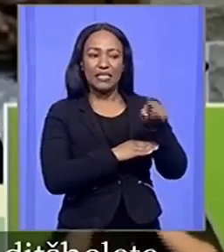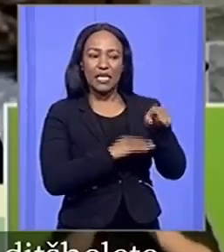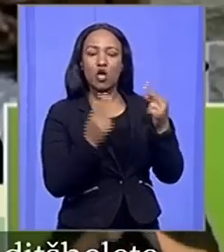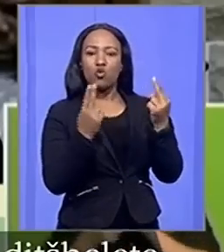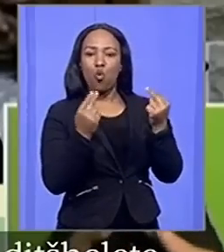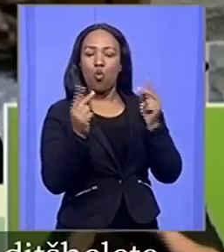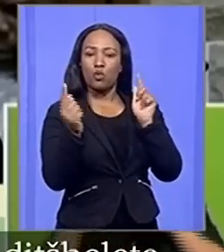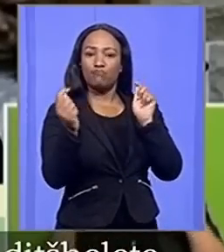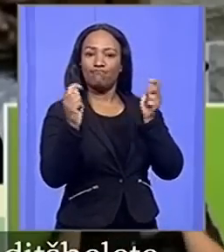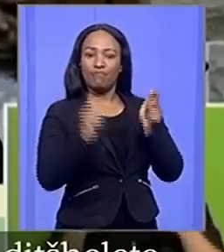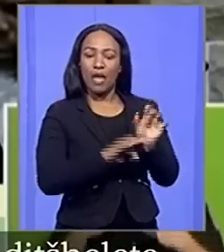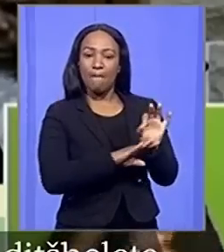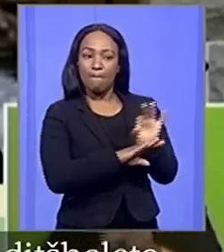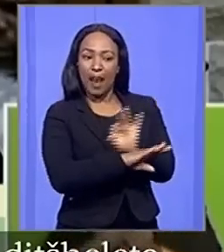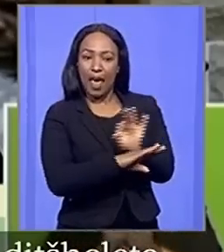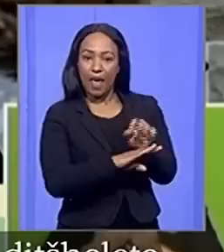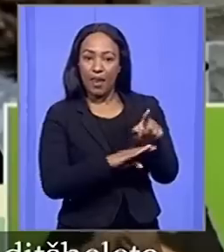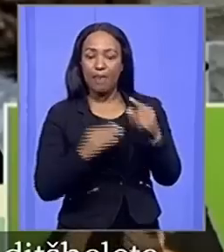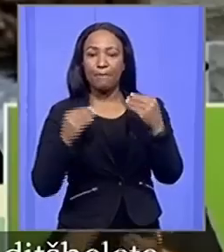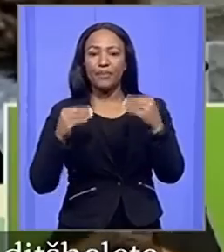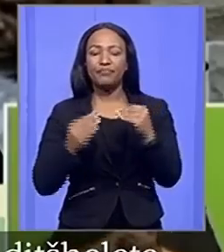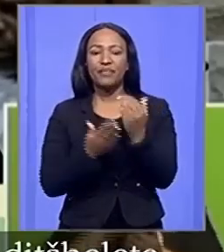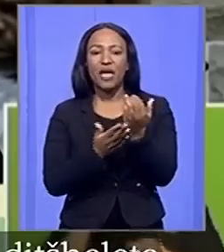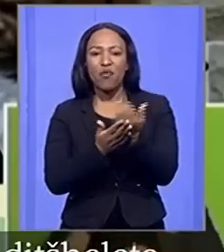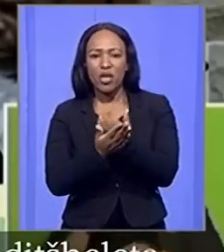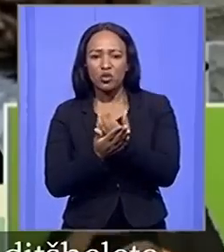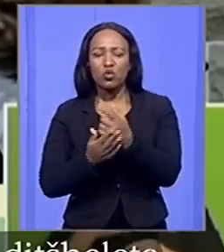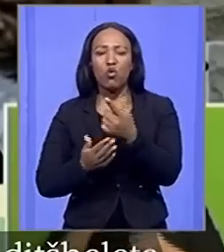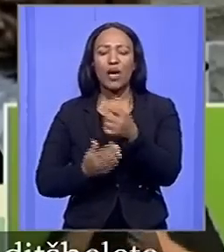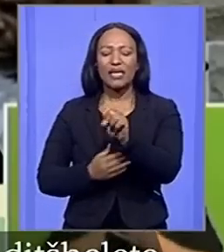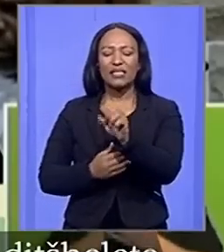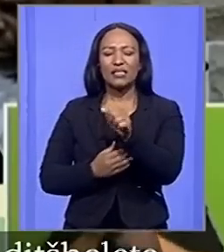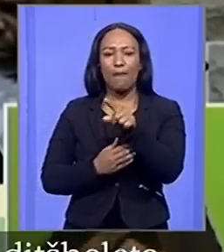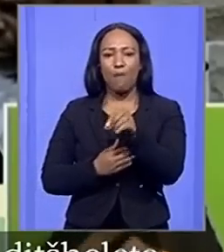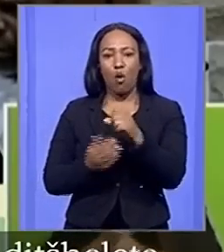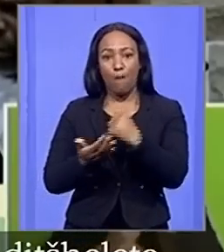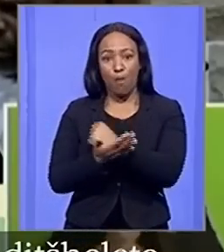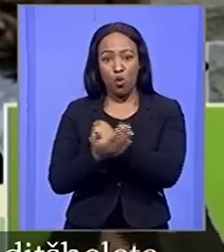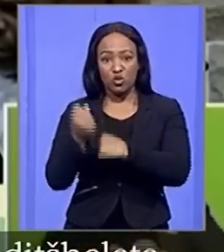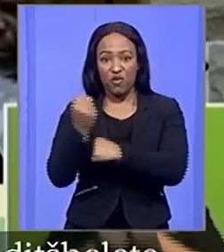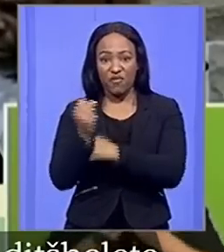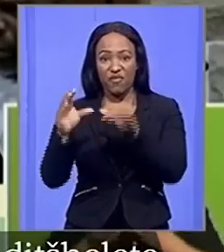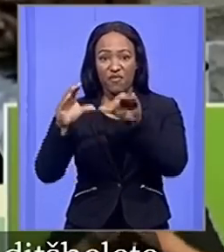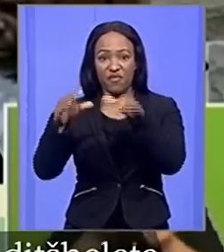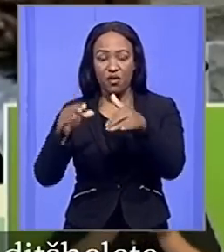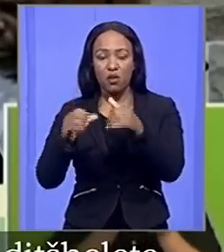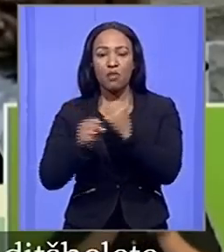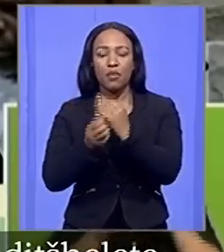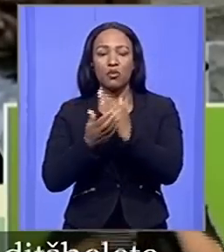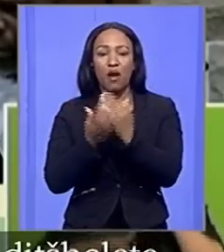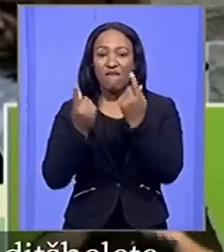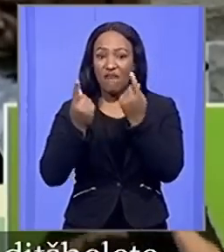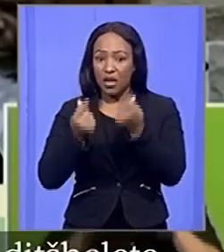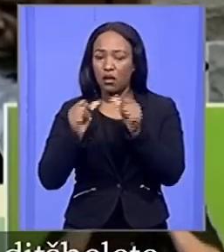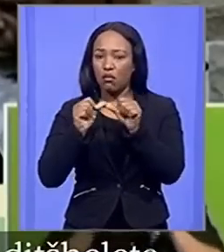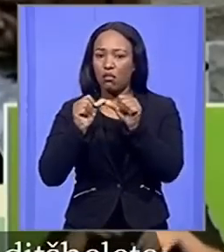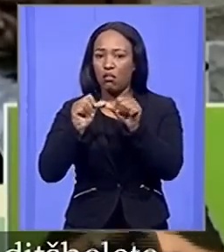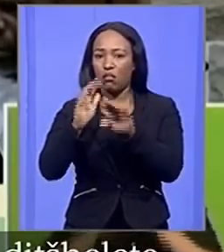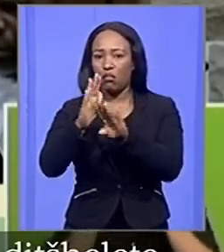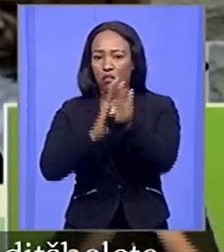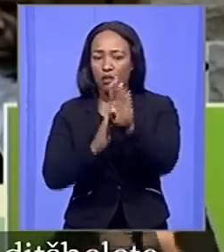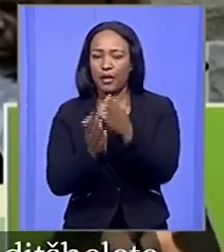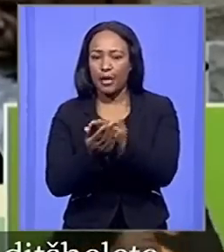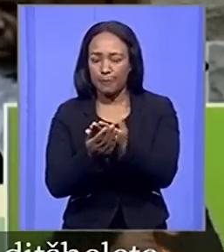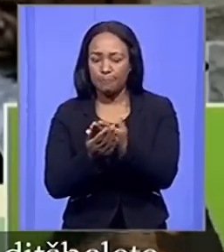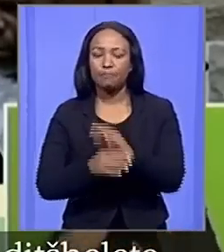business rescue that is currently underway at the Post Office will need to ensure that they deliver financial stability of these entities.